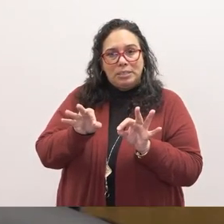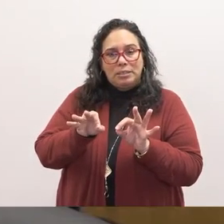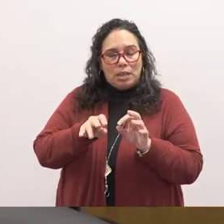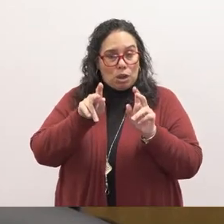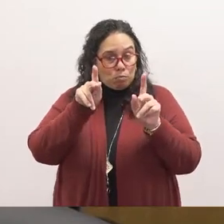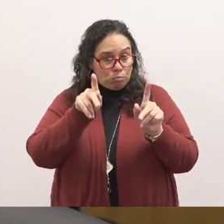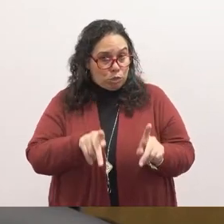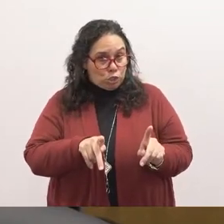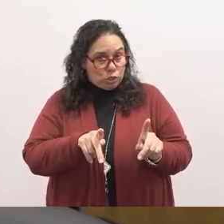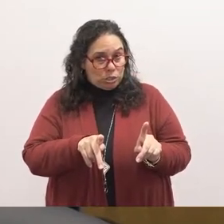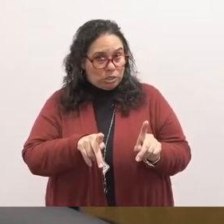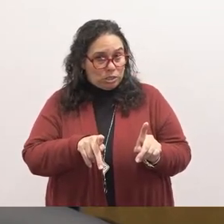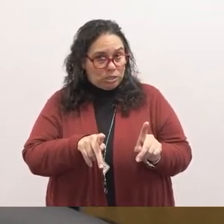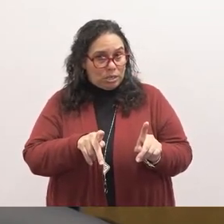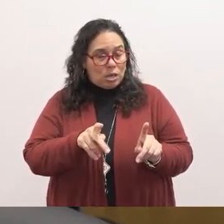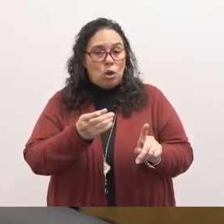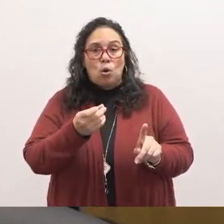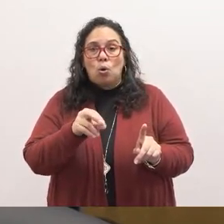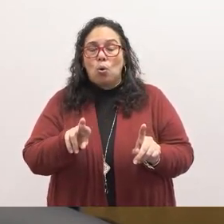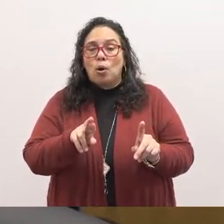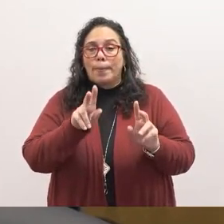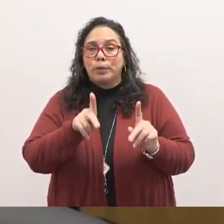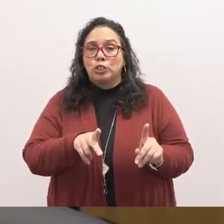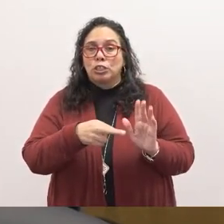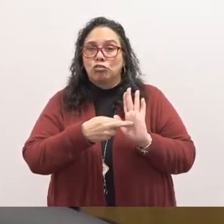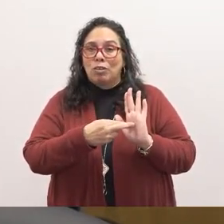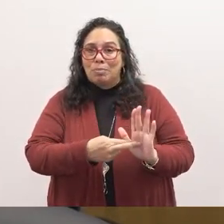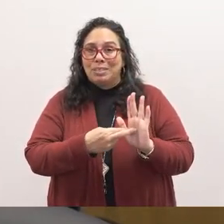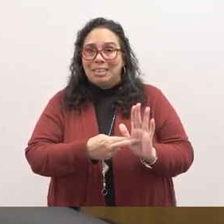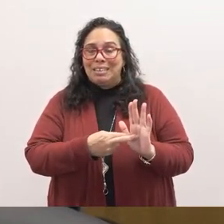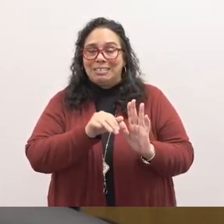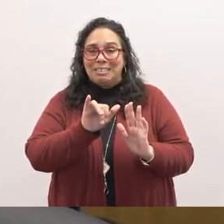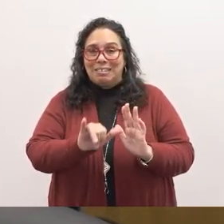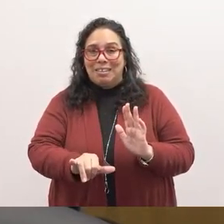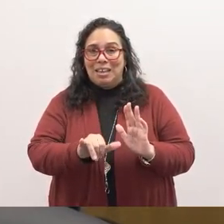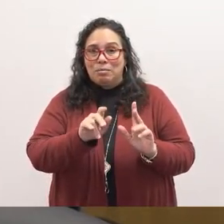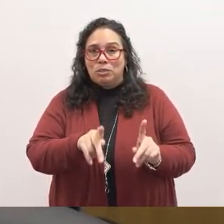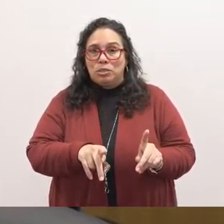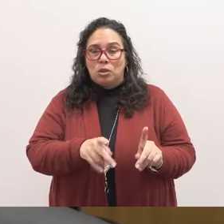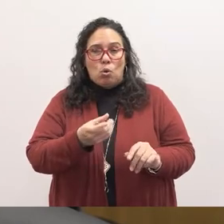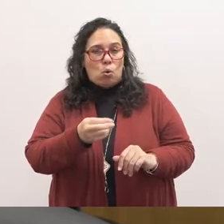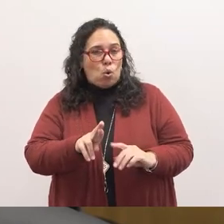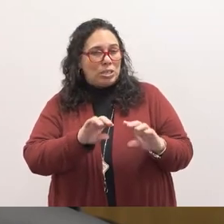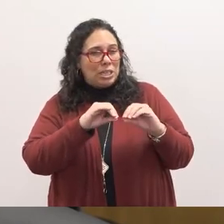who represents that organization, or is it literally just the organization?